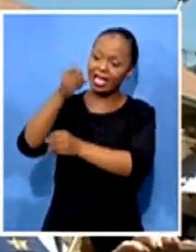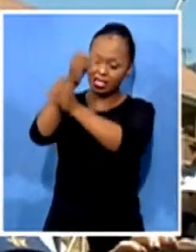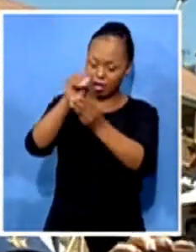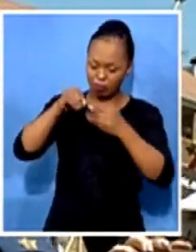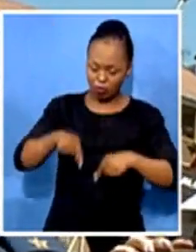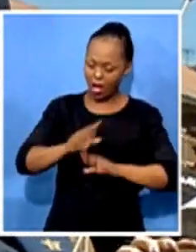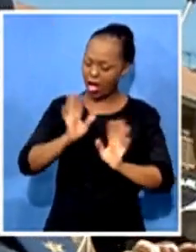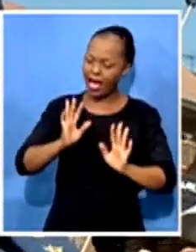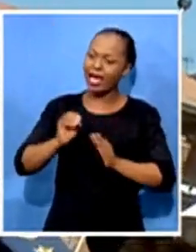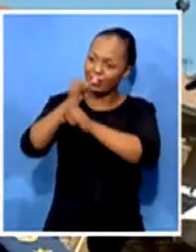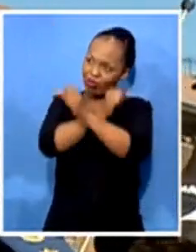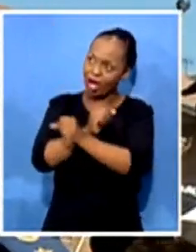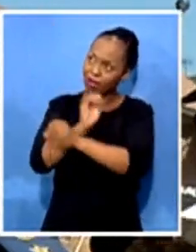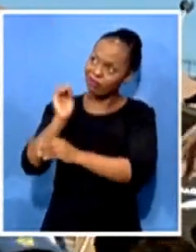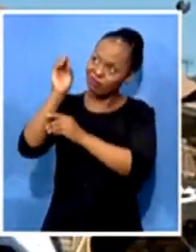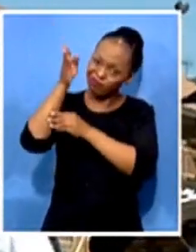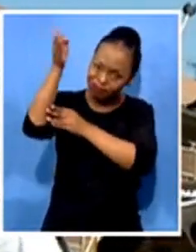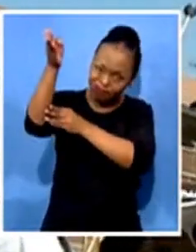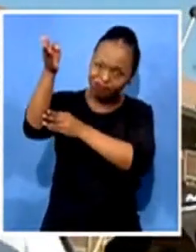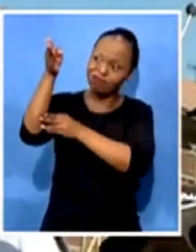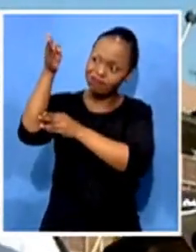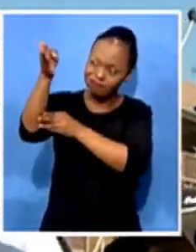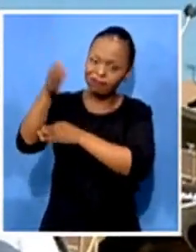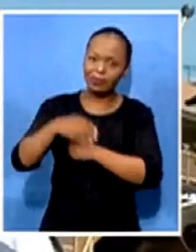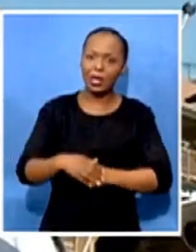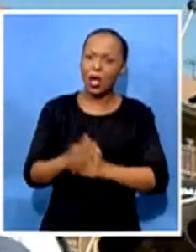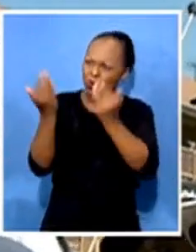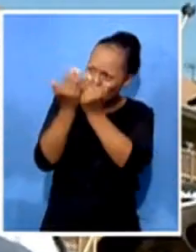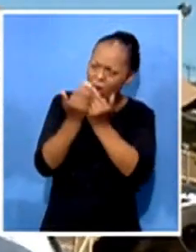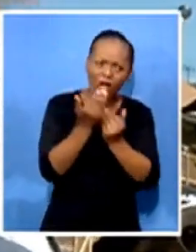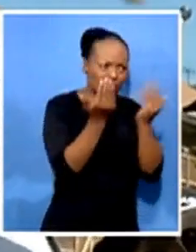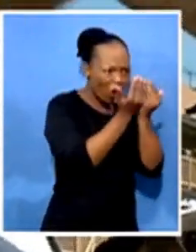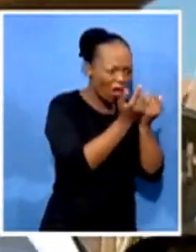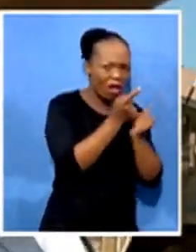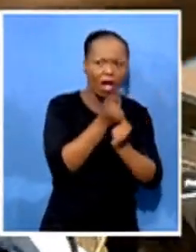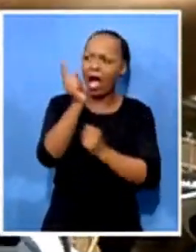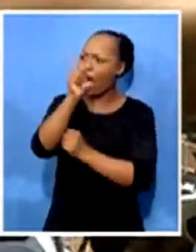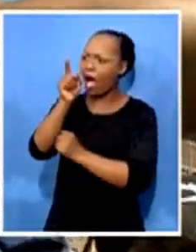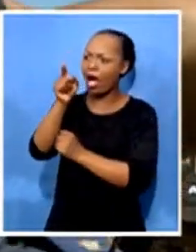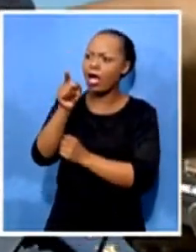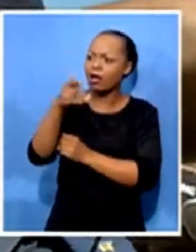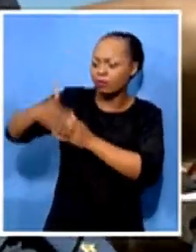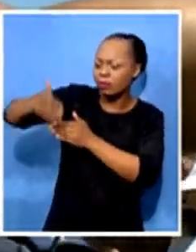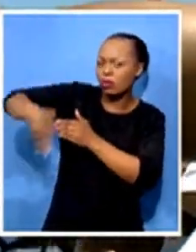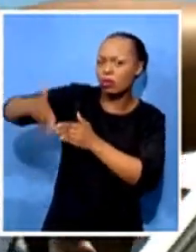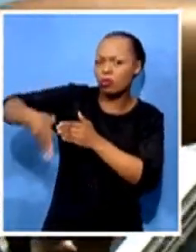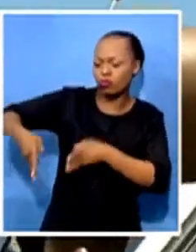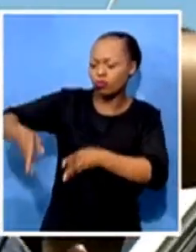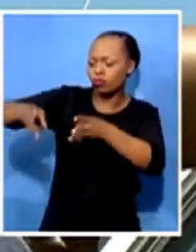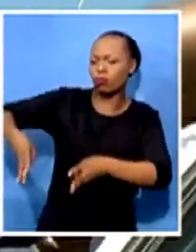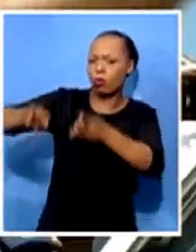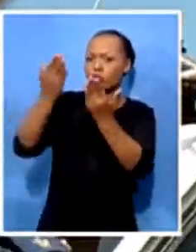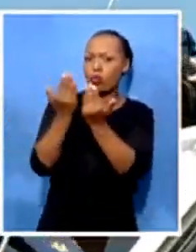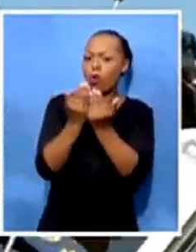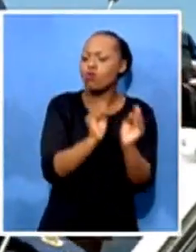truck is. At the school? No, it's on the side of the school. It's on this straight line. We have moved it from where it was at